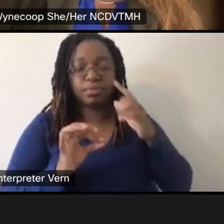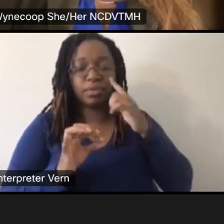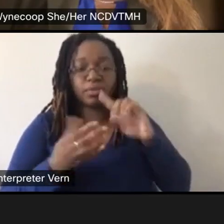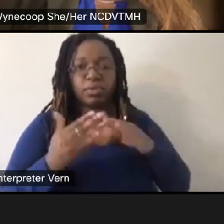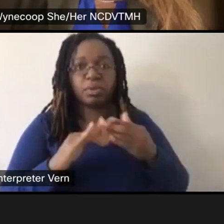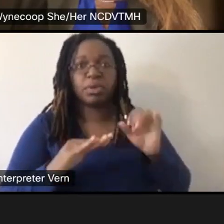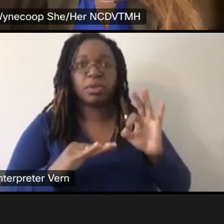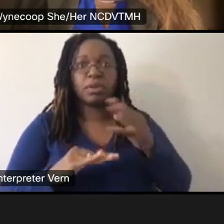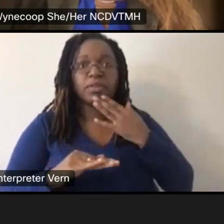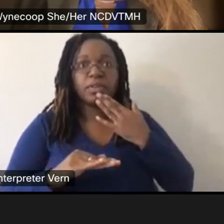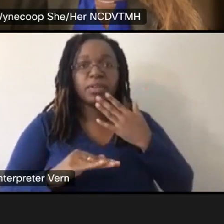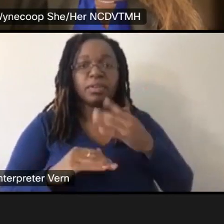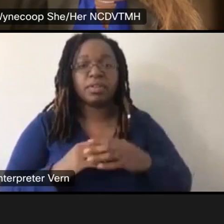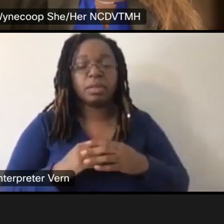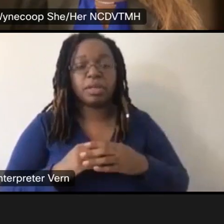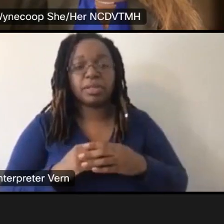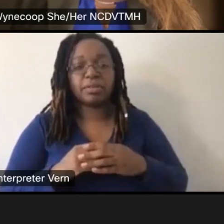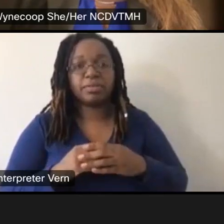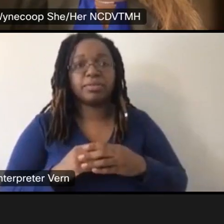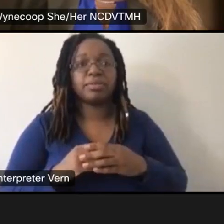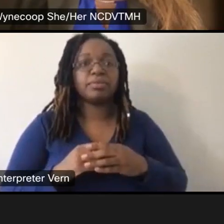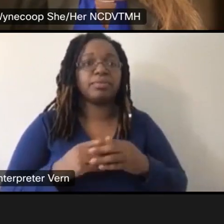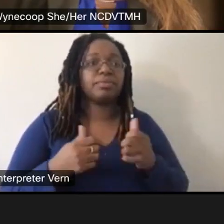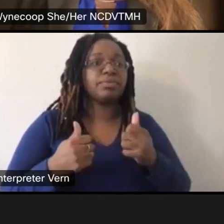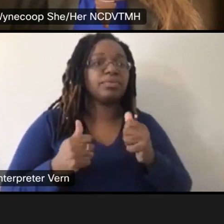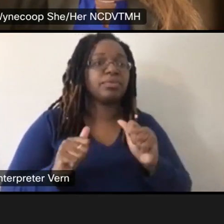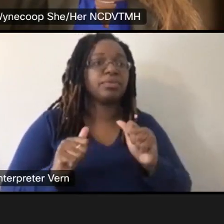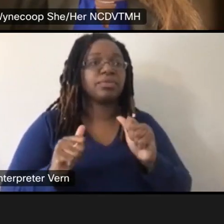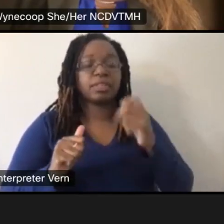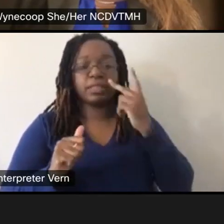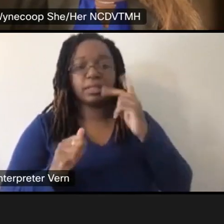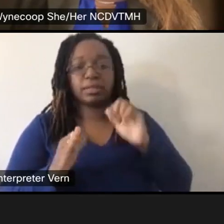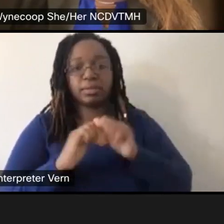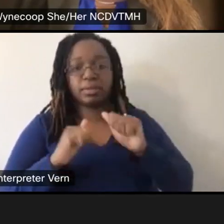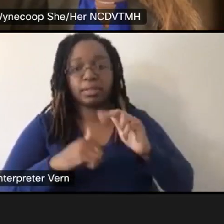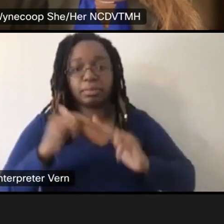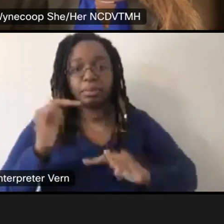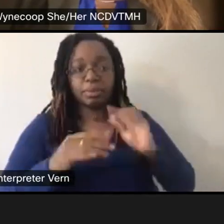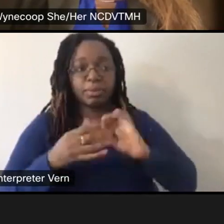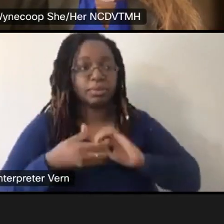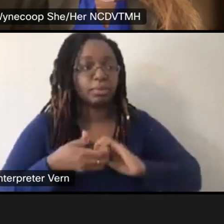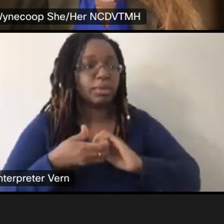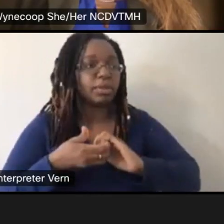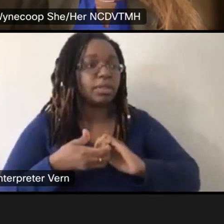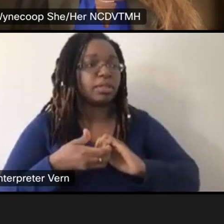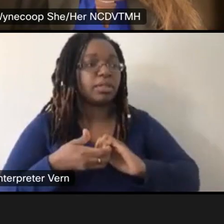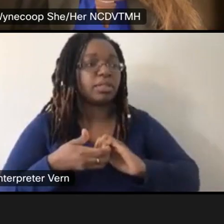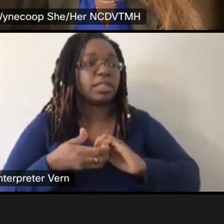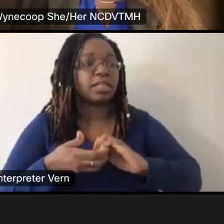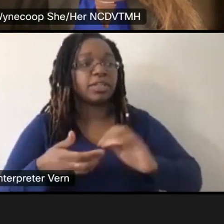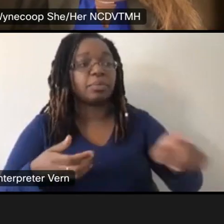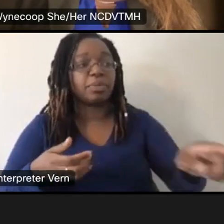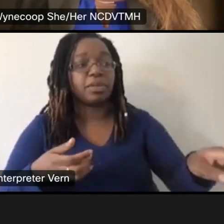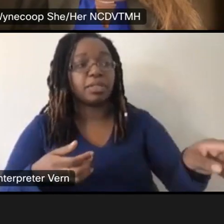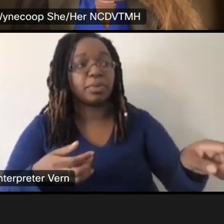So being intentional again about relationship building, partnership building, to be able to provide, just